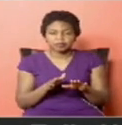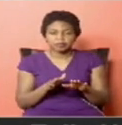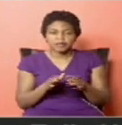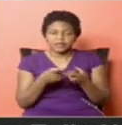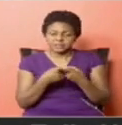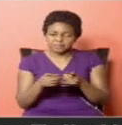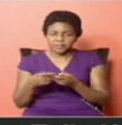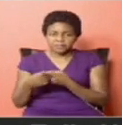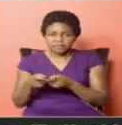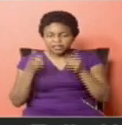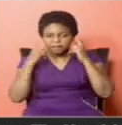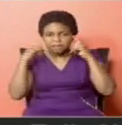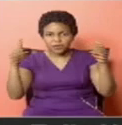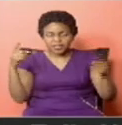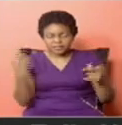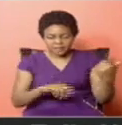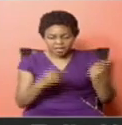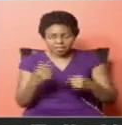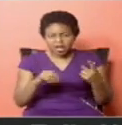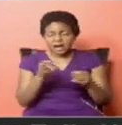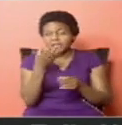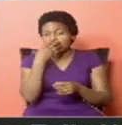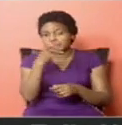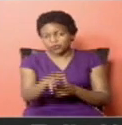forms of violence and abuse.